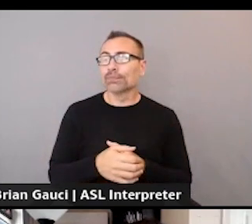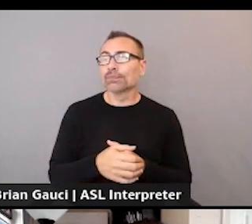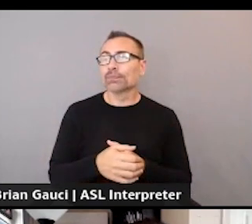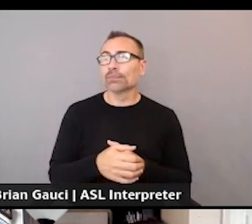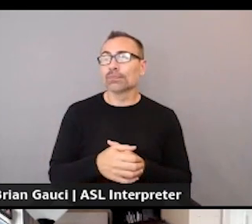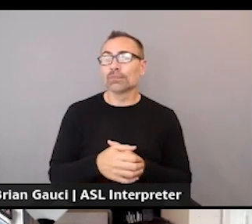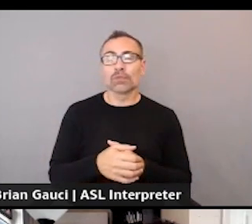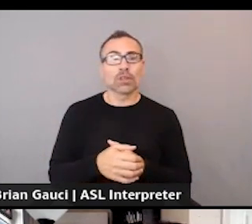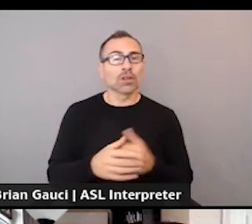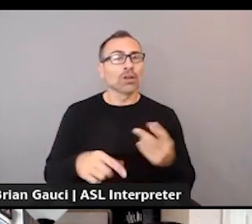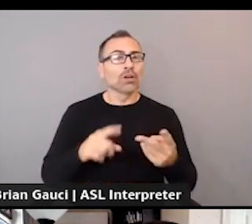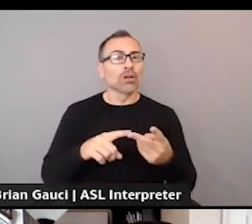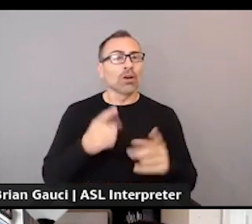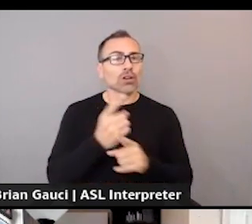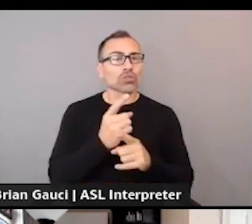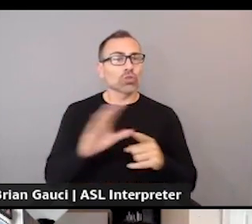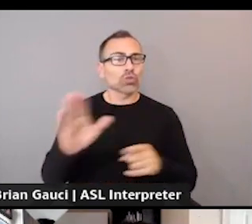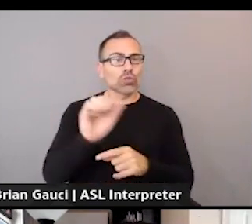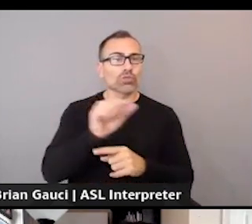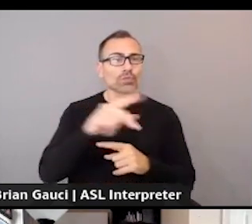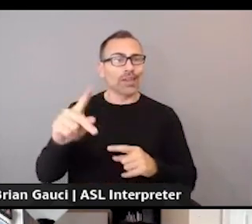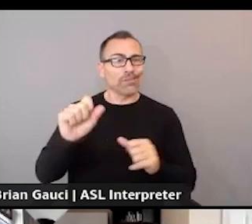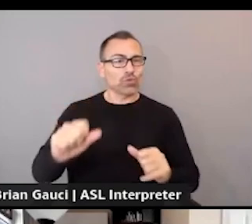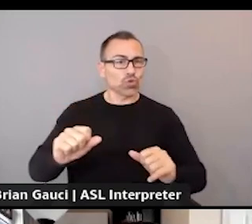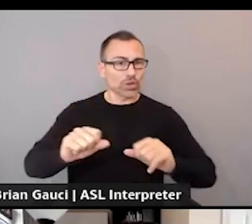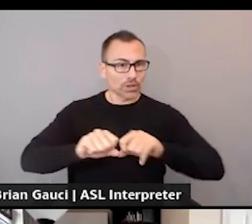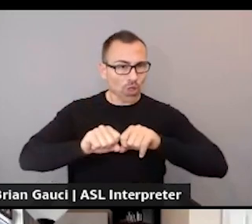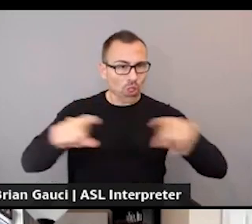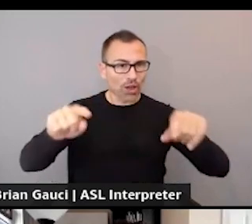launch your applications, right? So